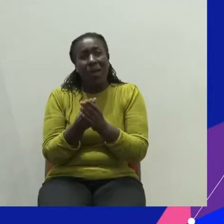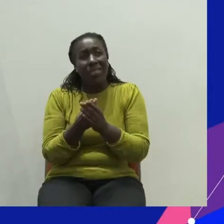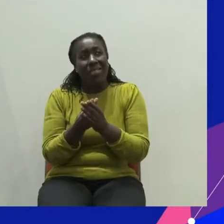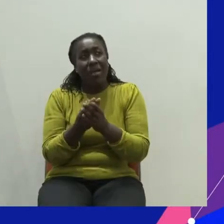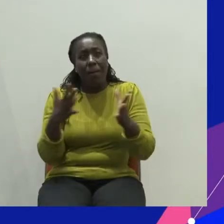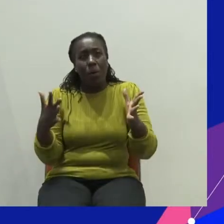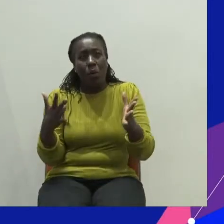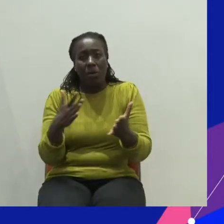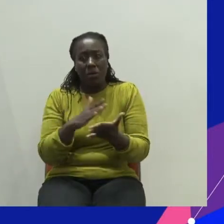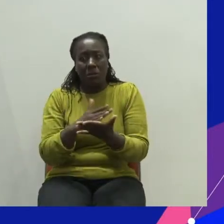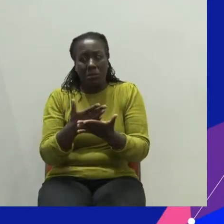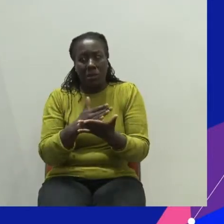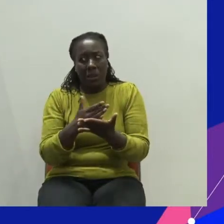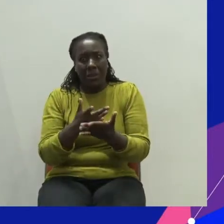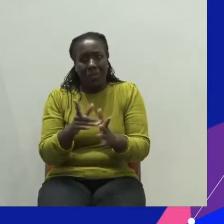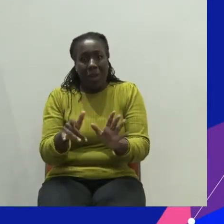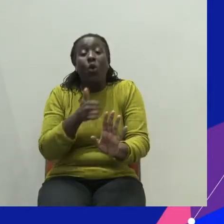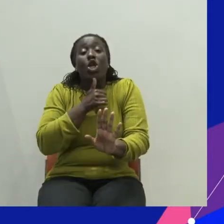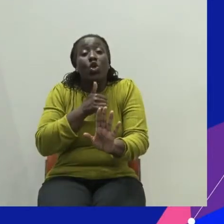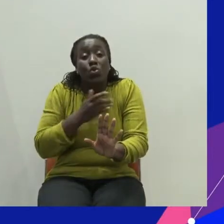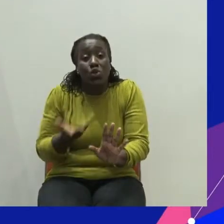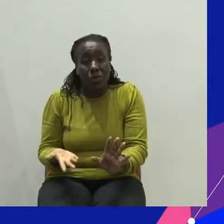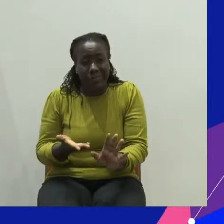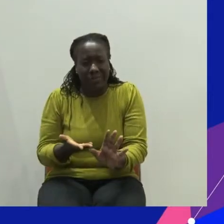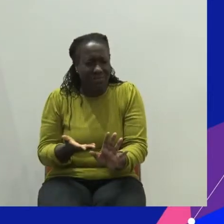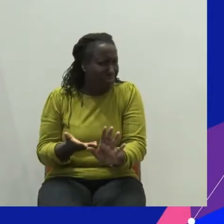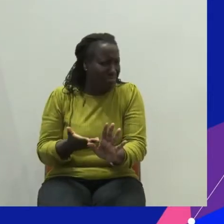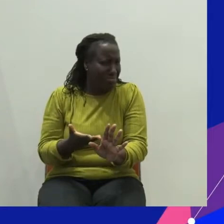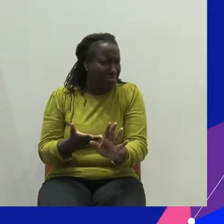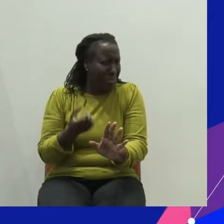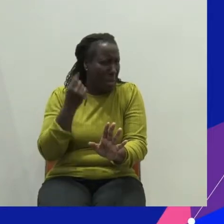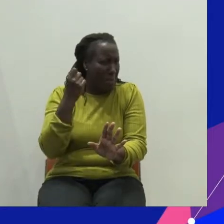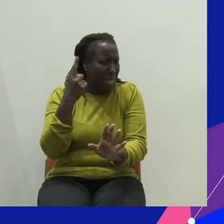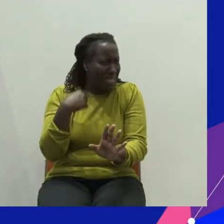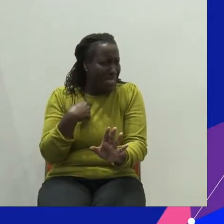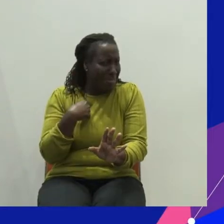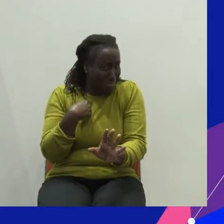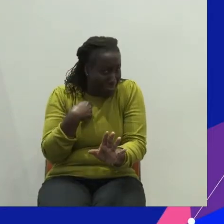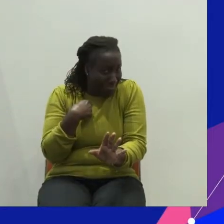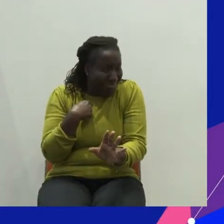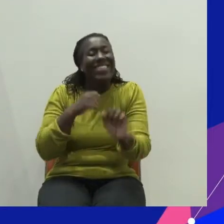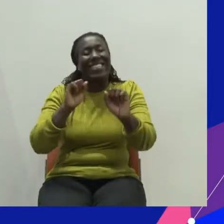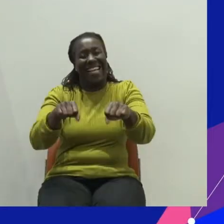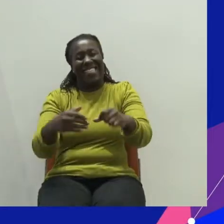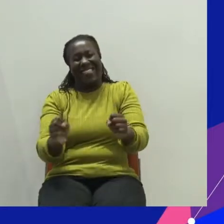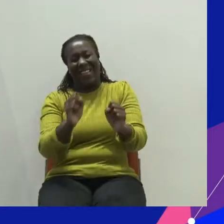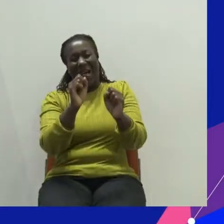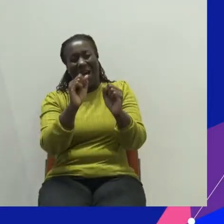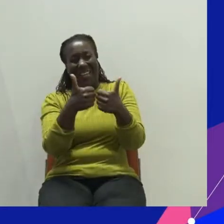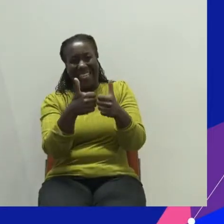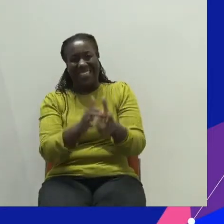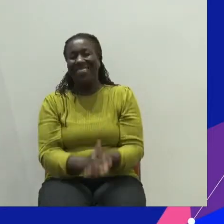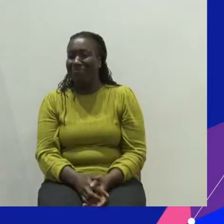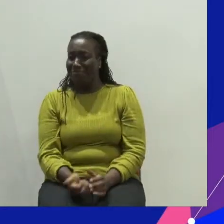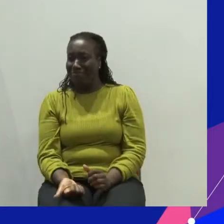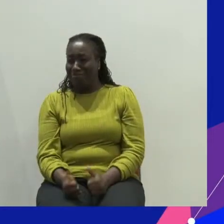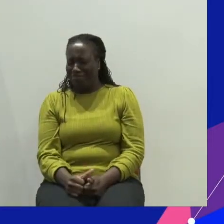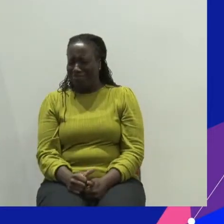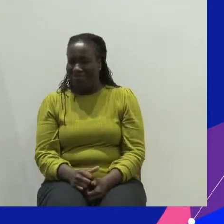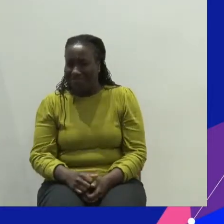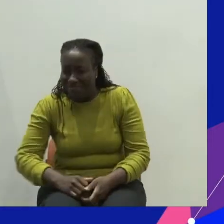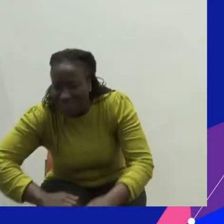uncertainty than we're accustomed to doing now. Did that work more or less? Yeah. Okay. Amazing.